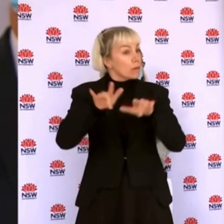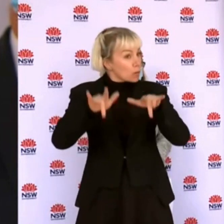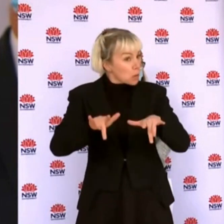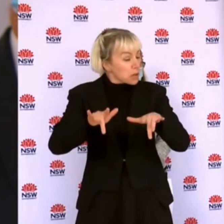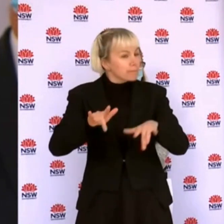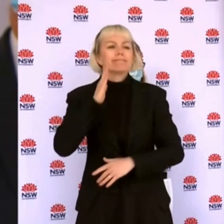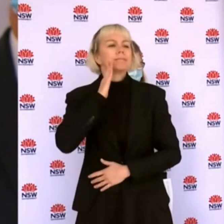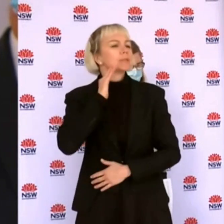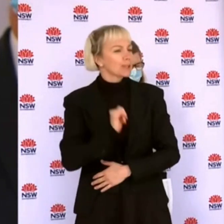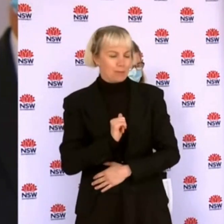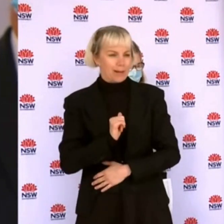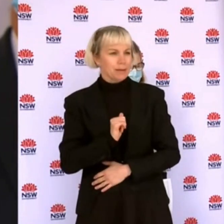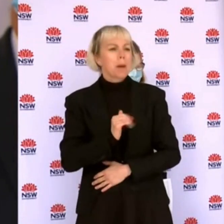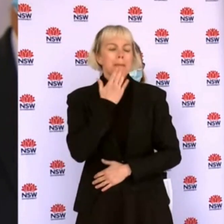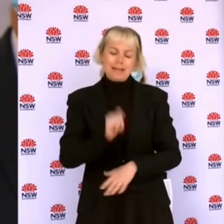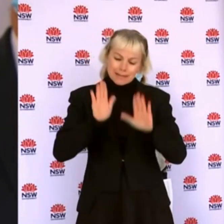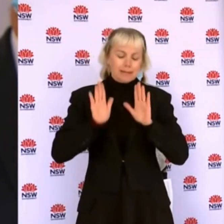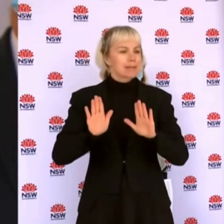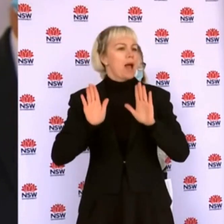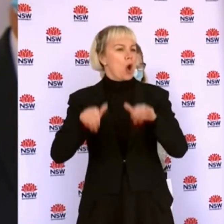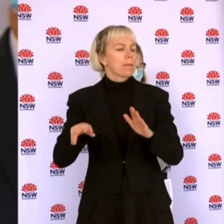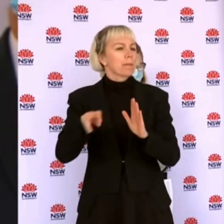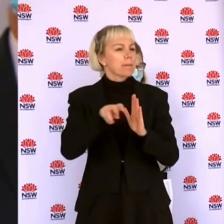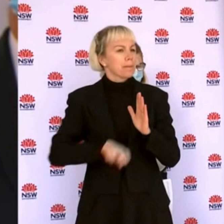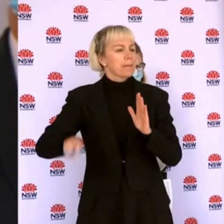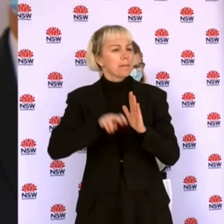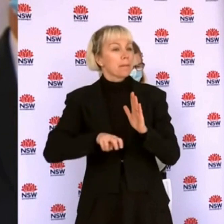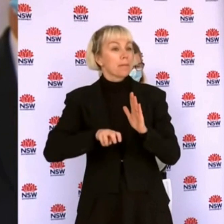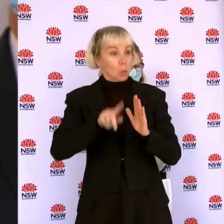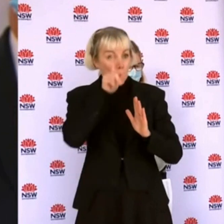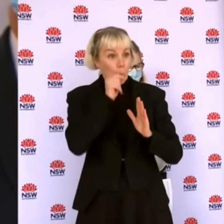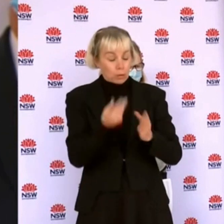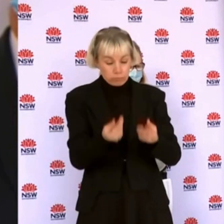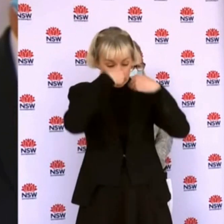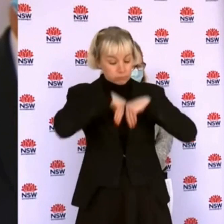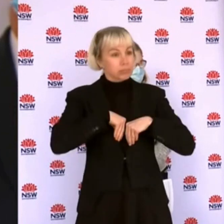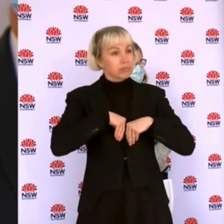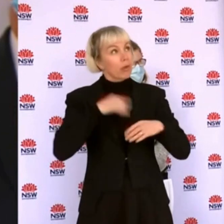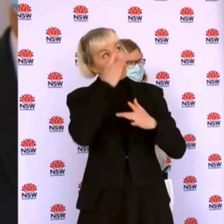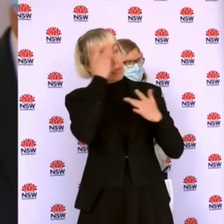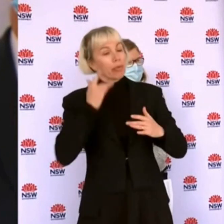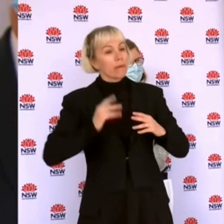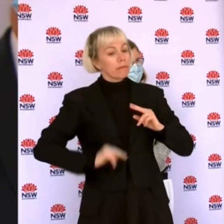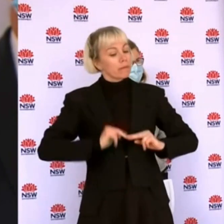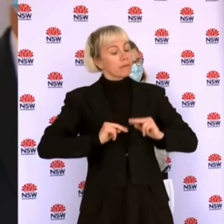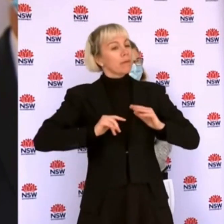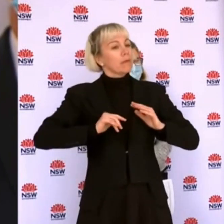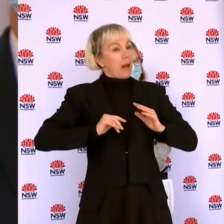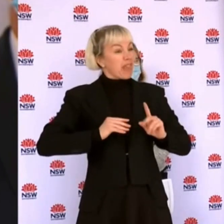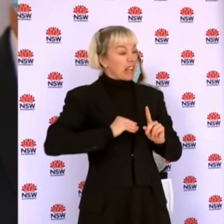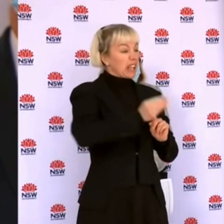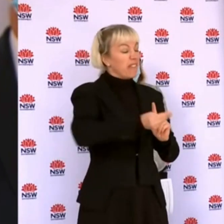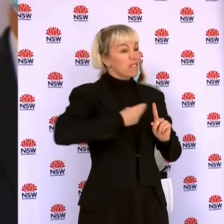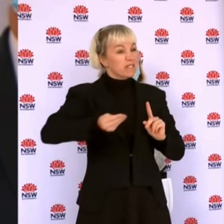that you won't get that, doesn't mean that you won't potentially be spreading the virus. So the two strongest messages we really need to get